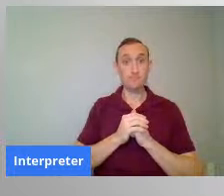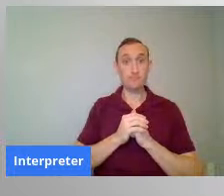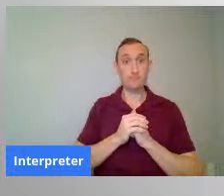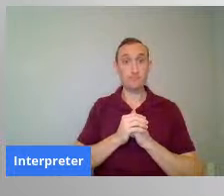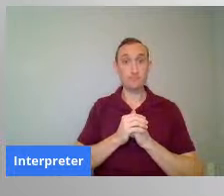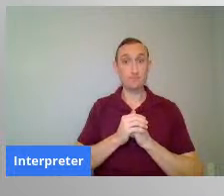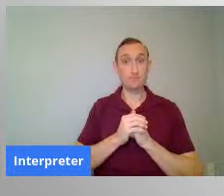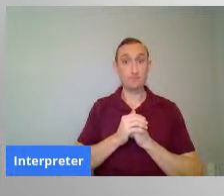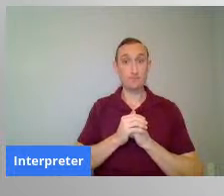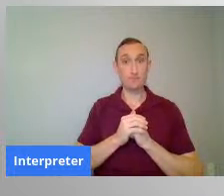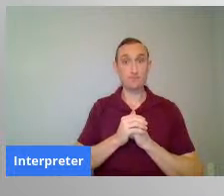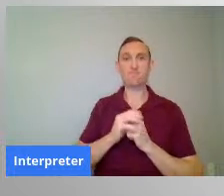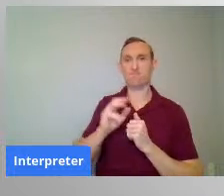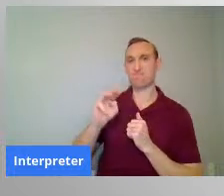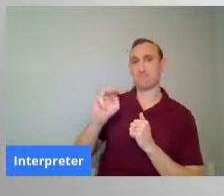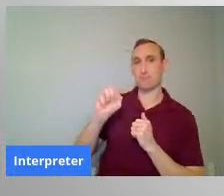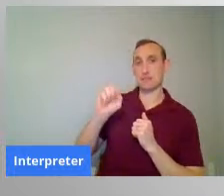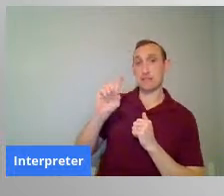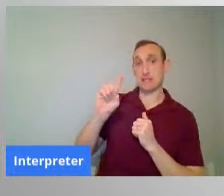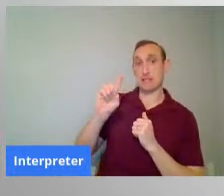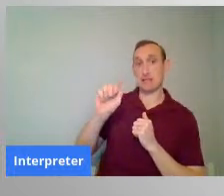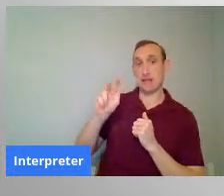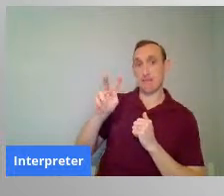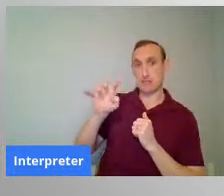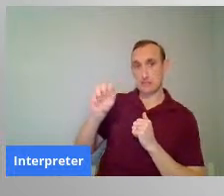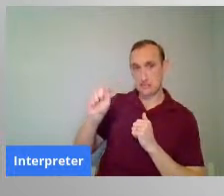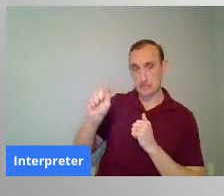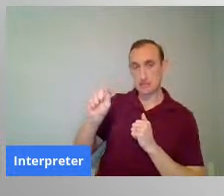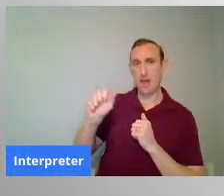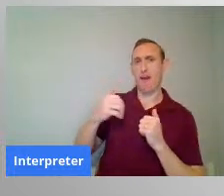I have a question about extracurricular.